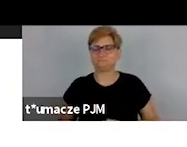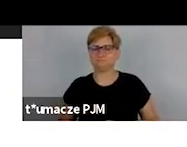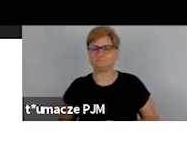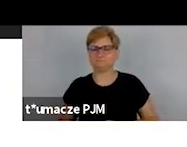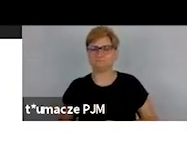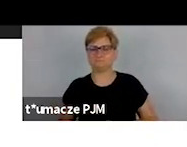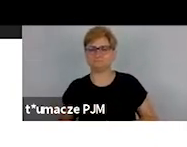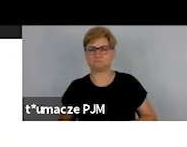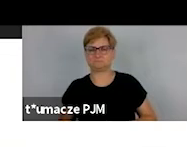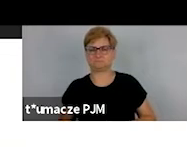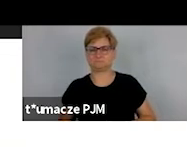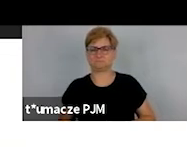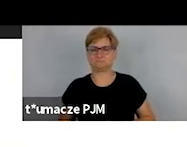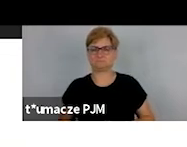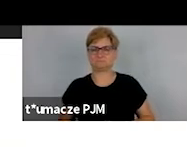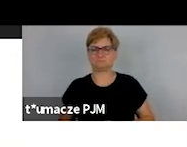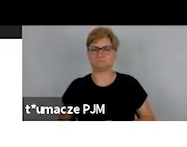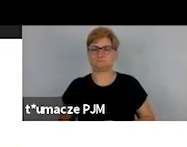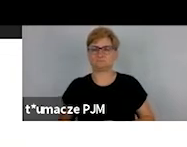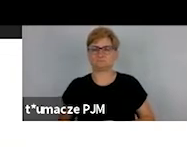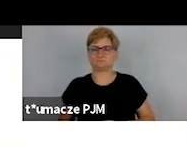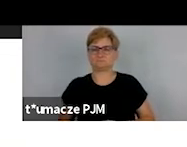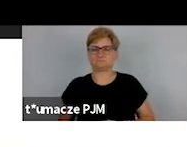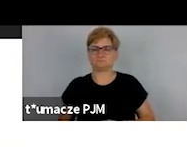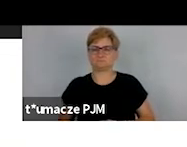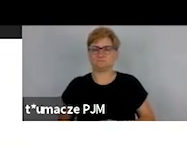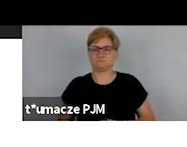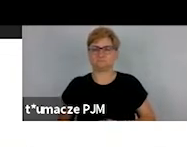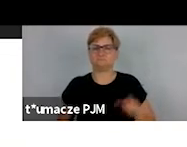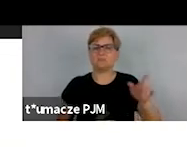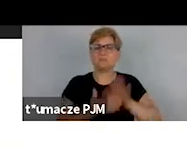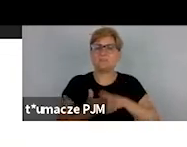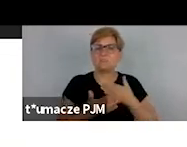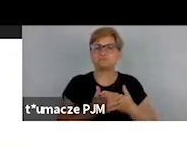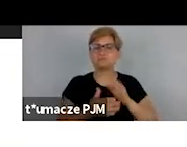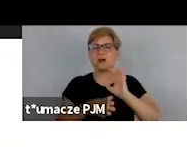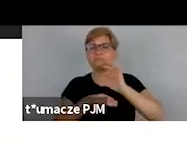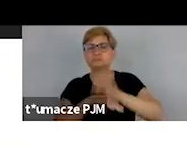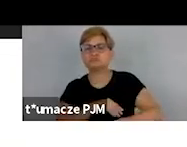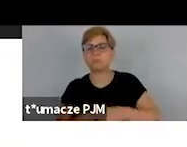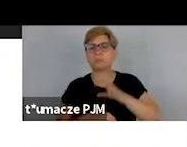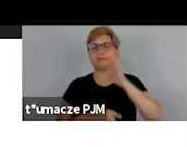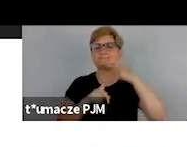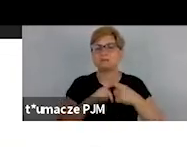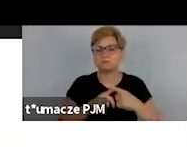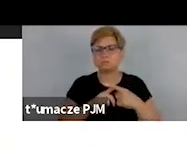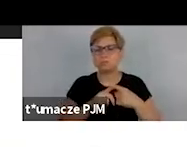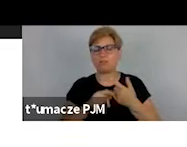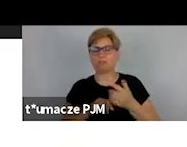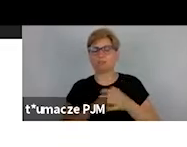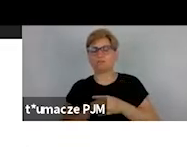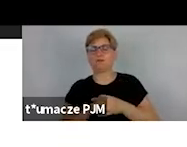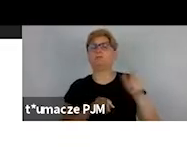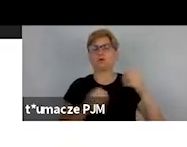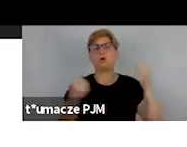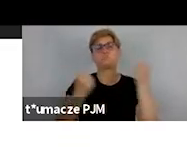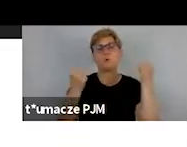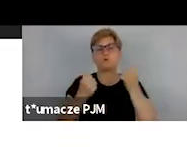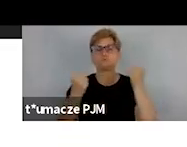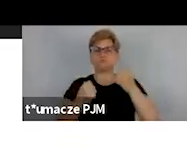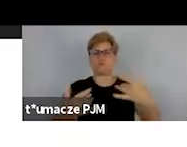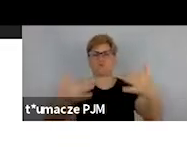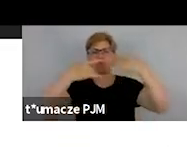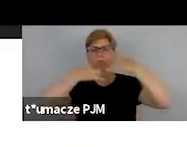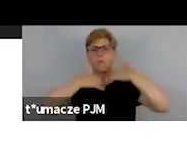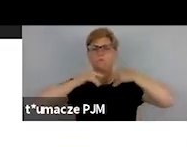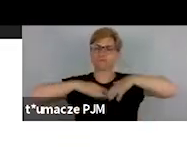about sexual entitlement, what are we doing about that? What do we as violence prevention practitioners do